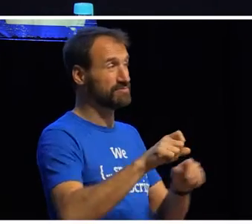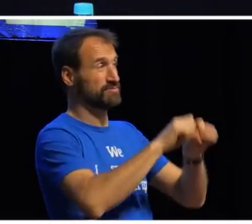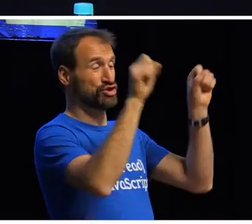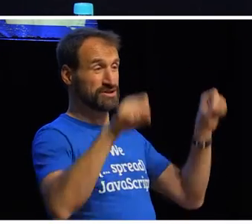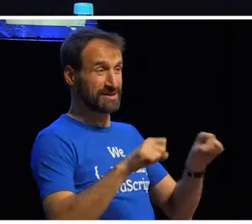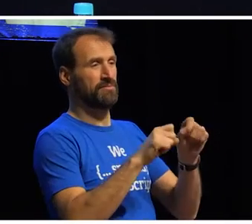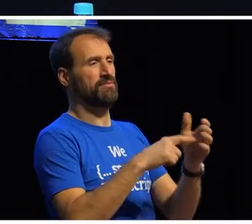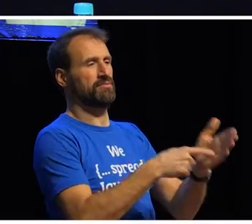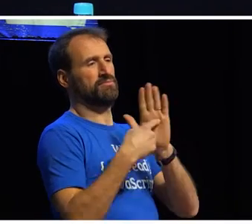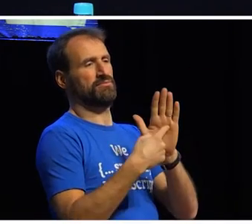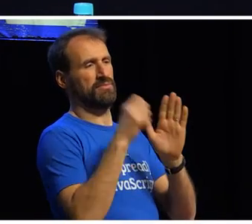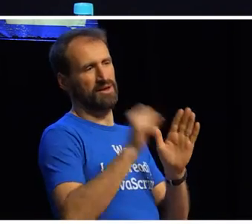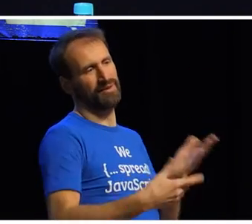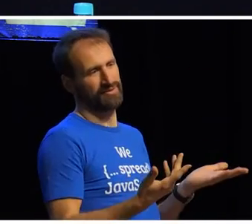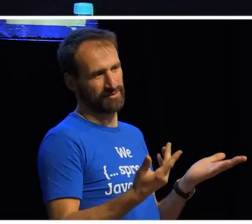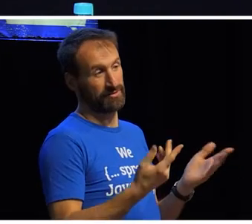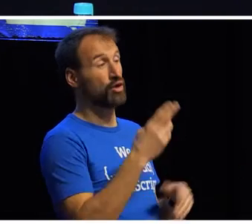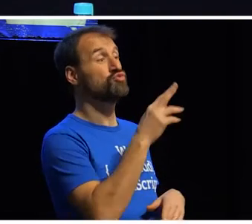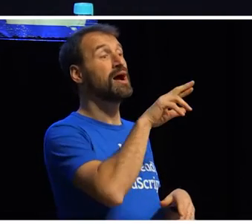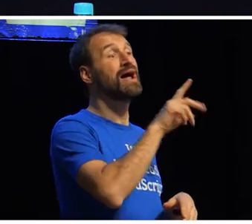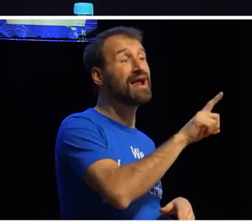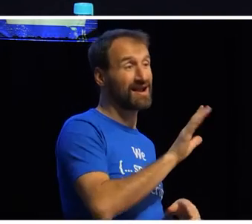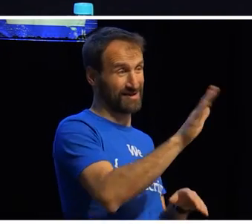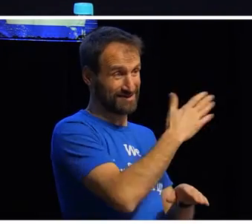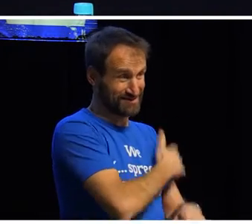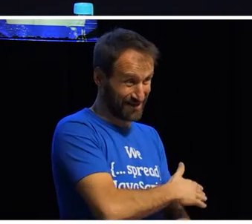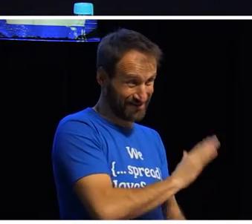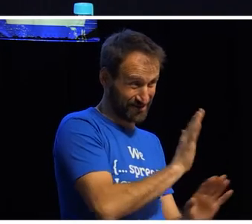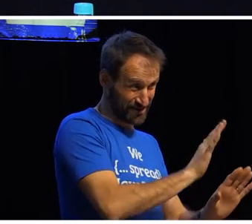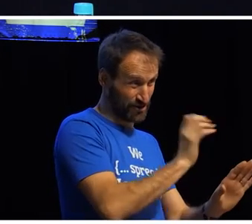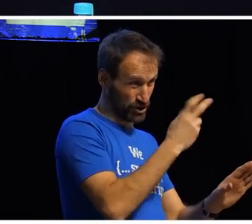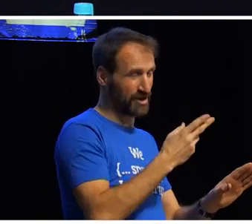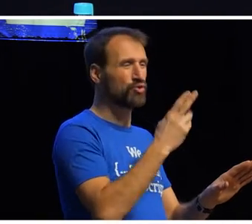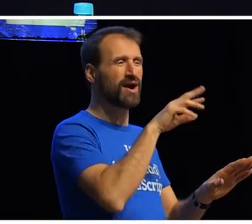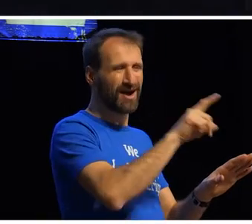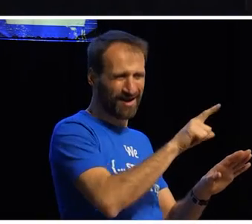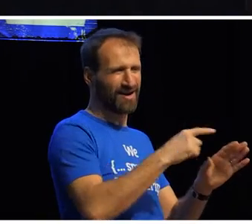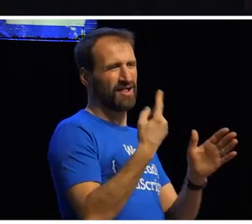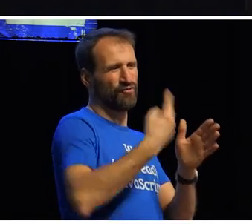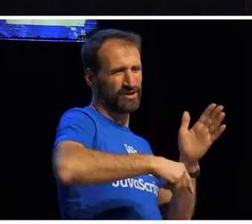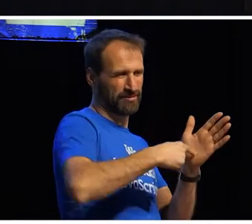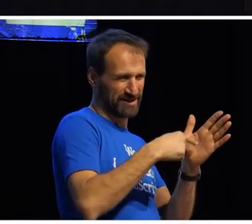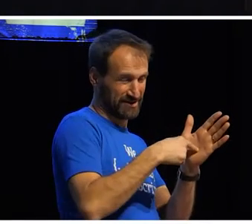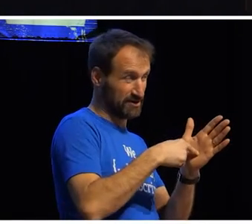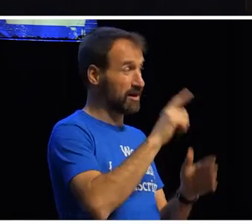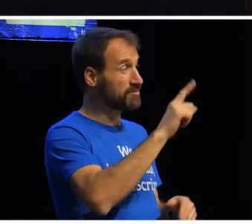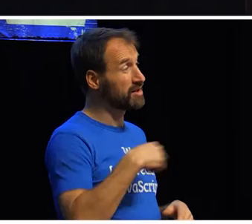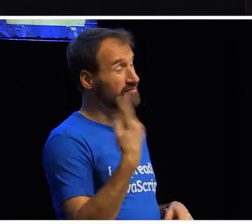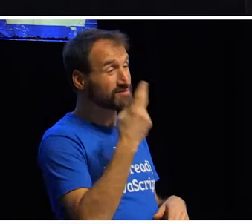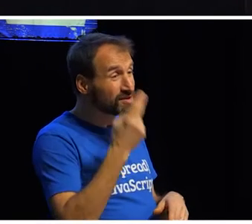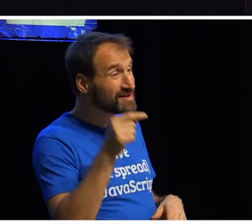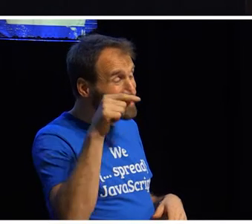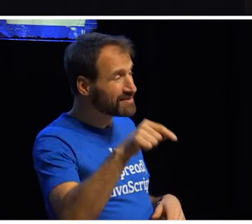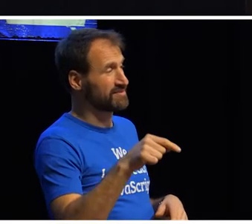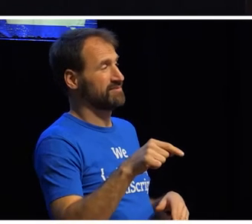this was on the URL side so we showed a bit of a URL encoding vulnerability but let's look at another one in mark